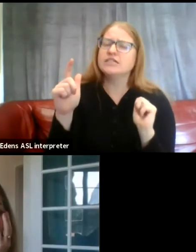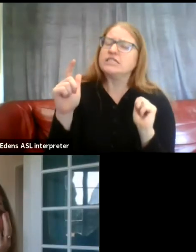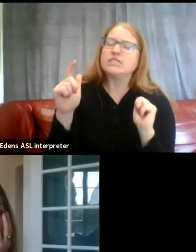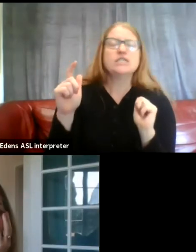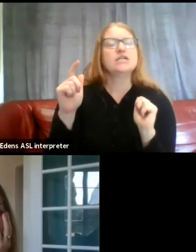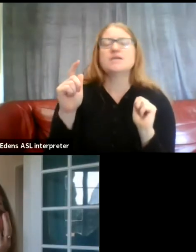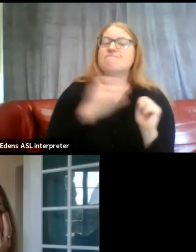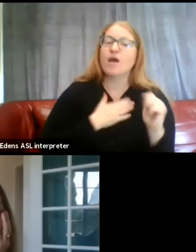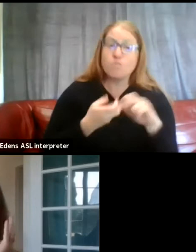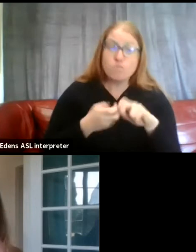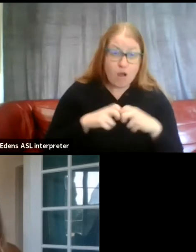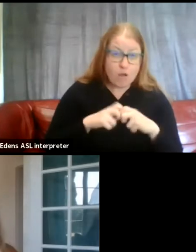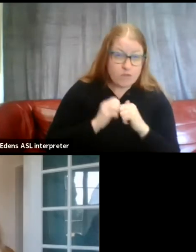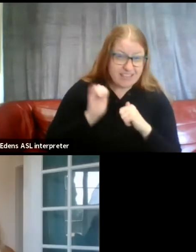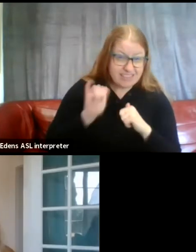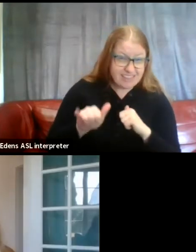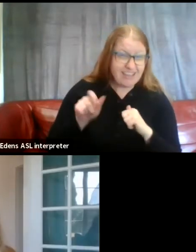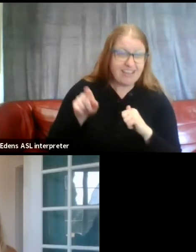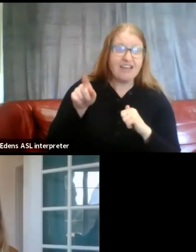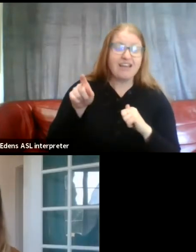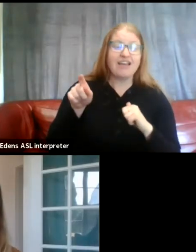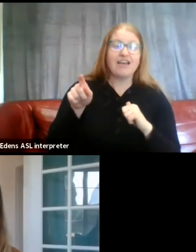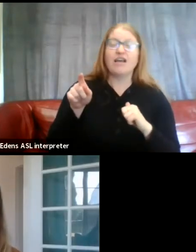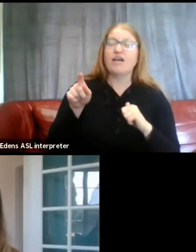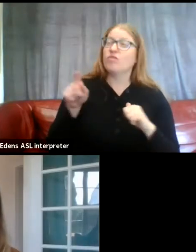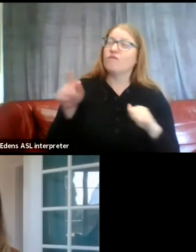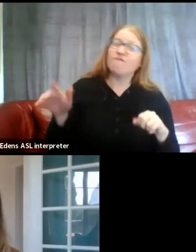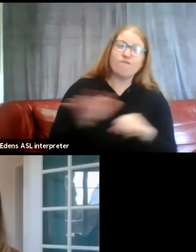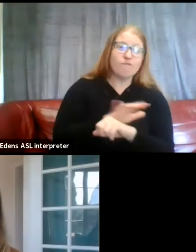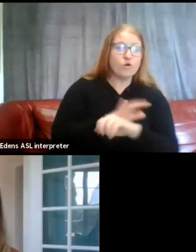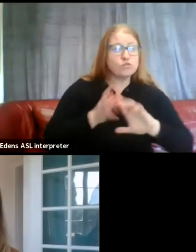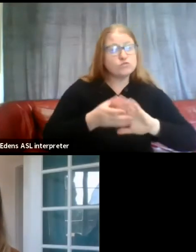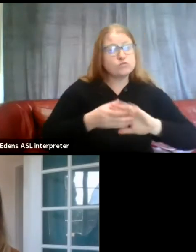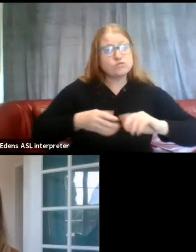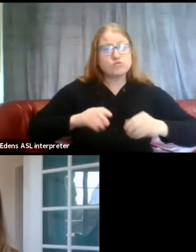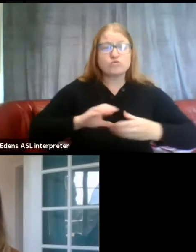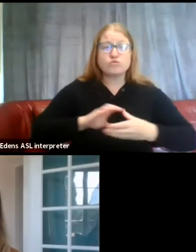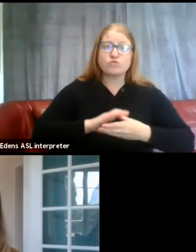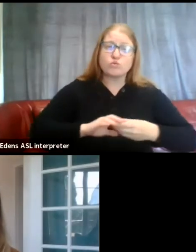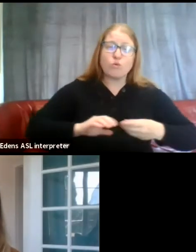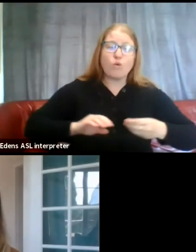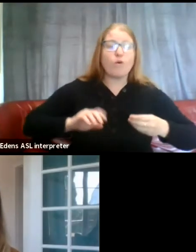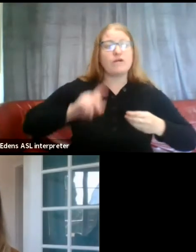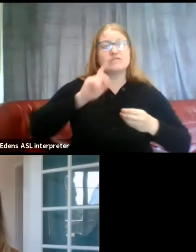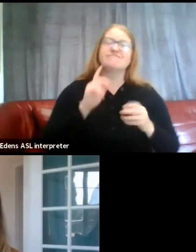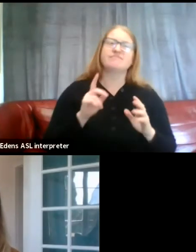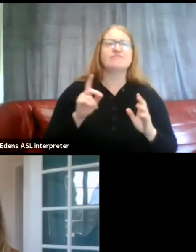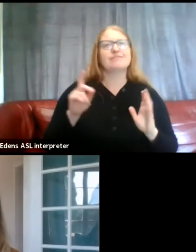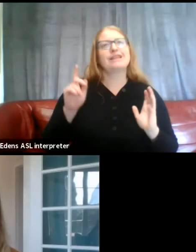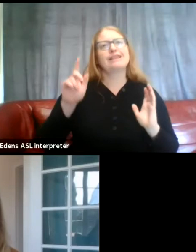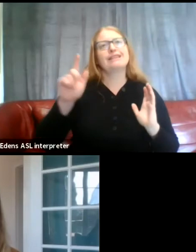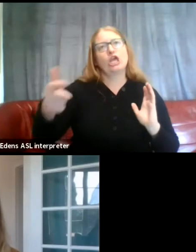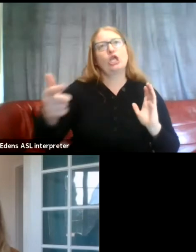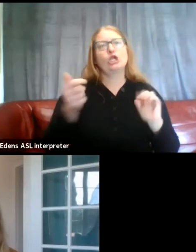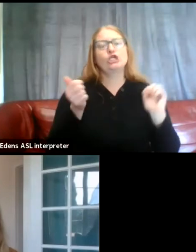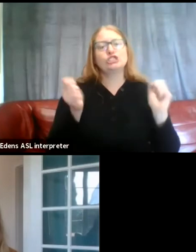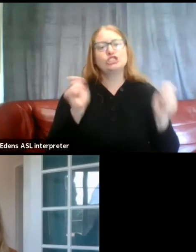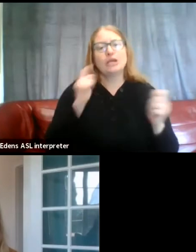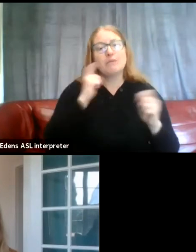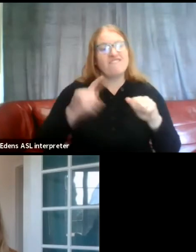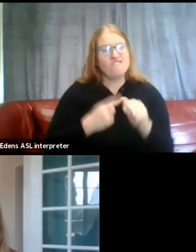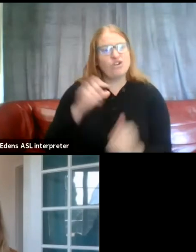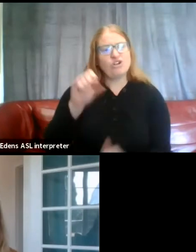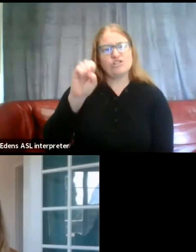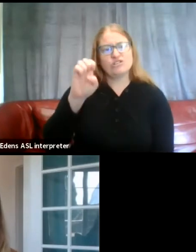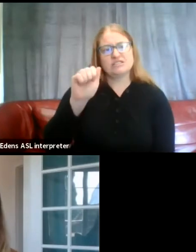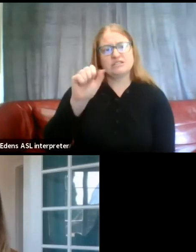entire story is about erasing all of the, I mean, it changes a little bit later on, but especially for the first season,